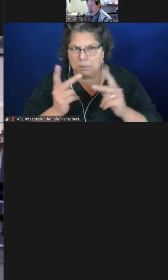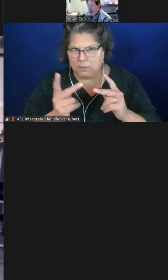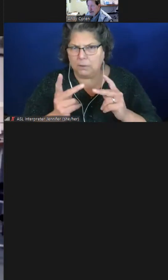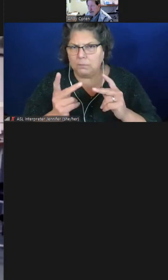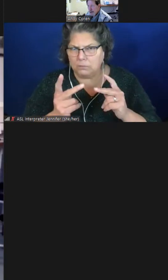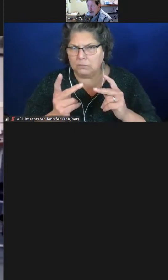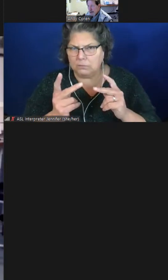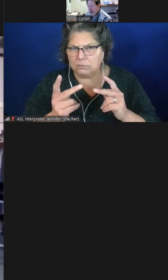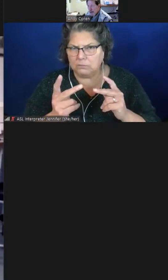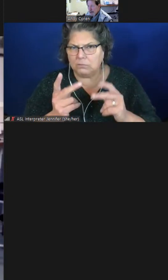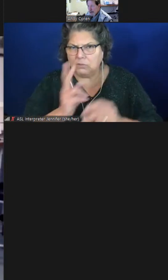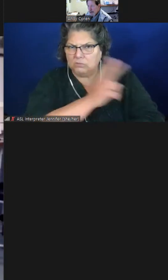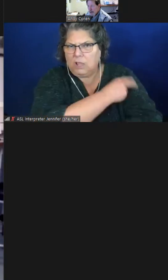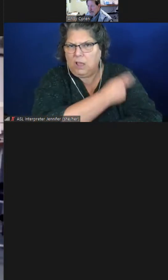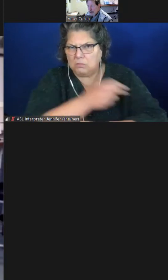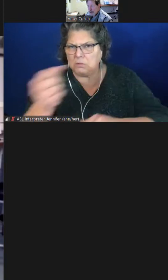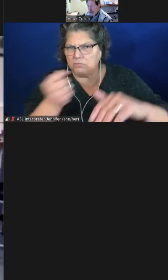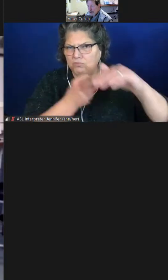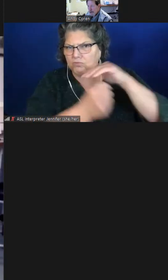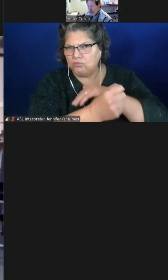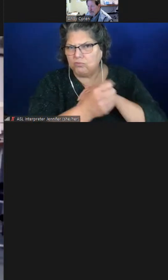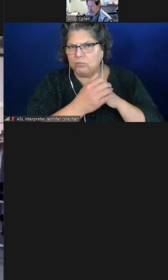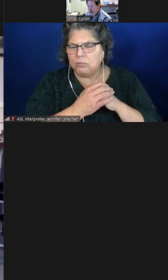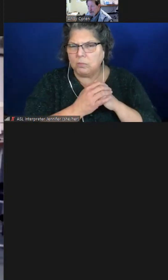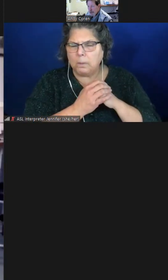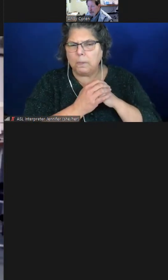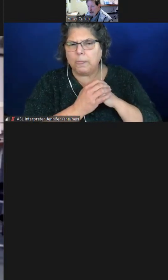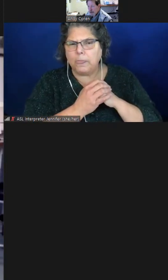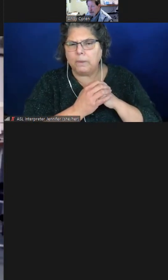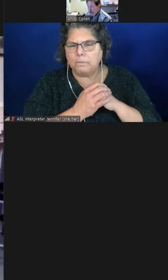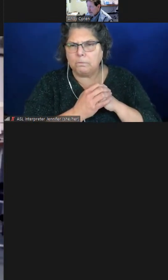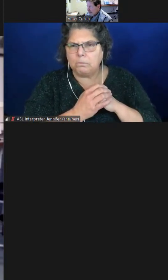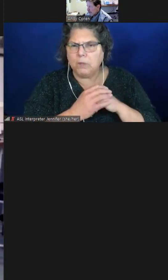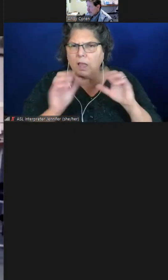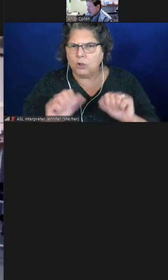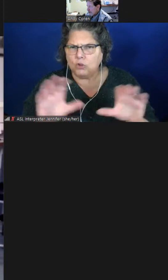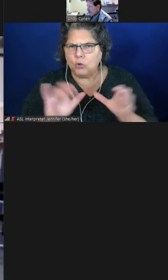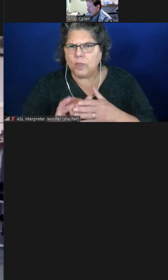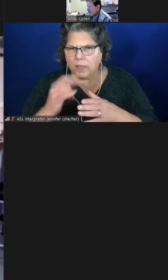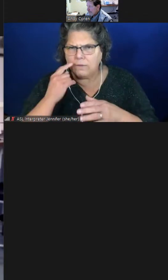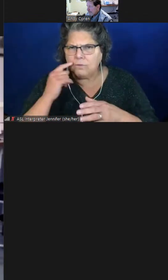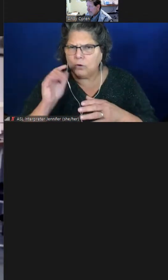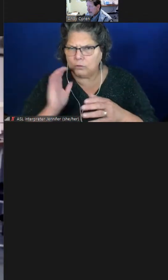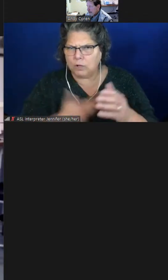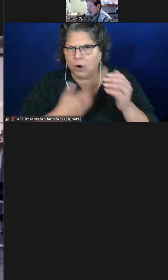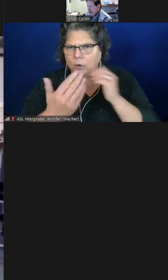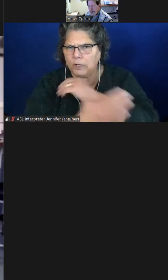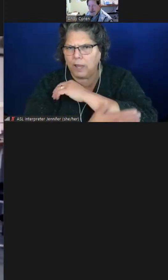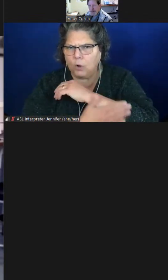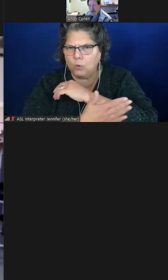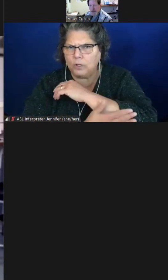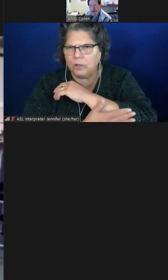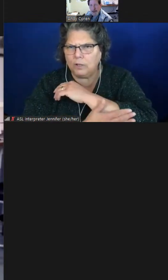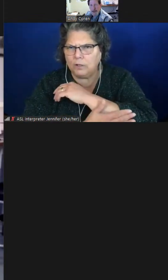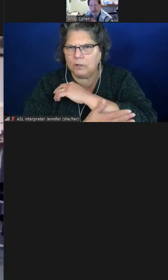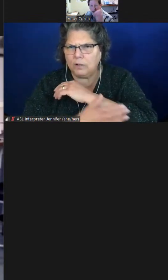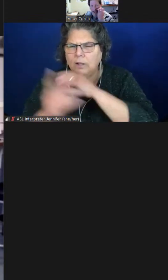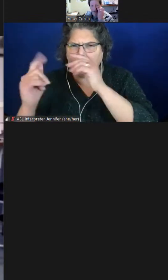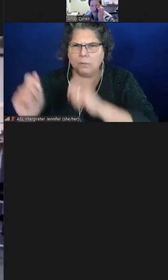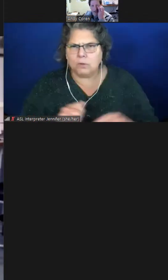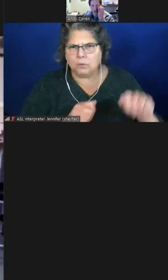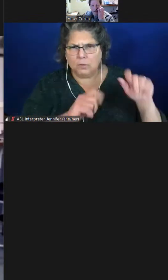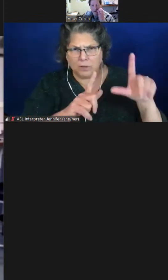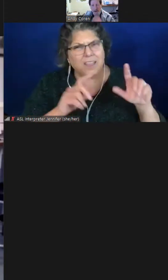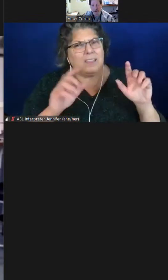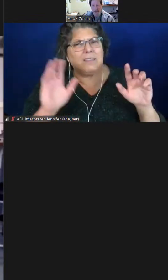hospitalizations. And I can do that for this county, Mendocino. Okay, let me just put this on. Can I